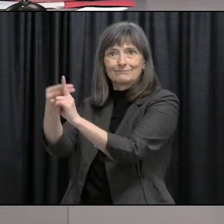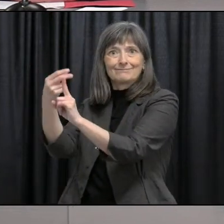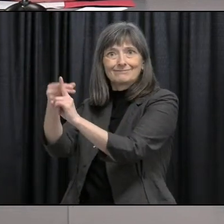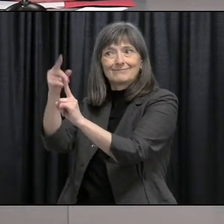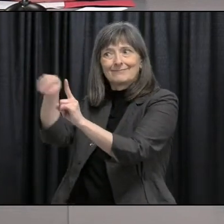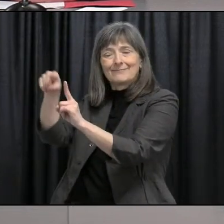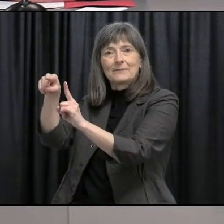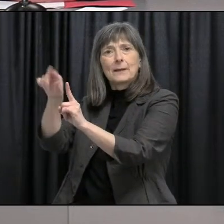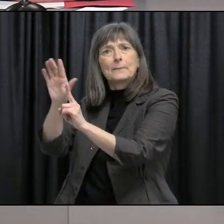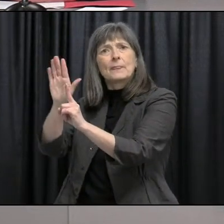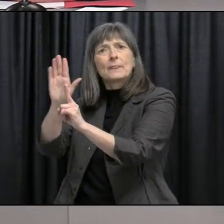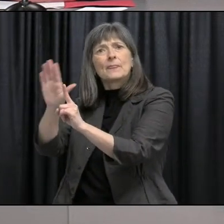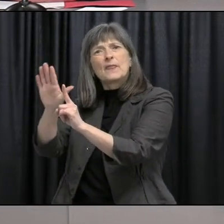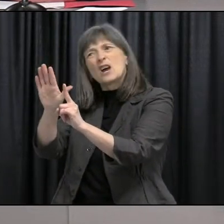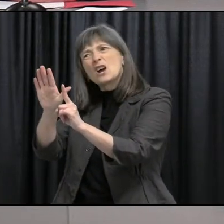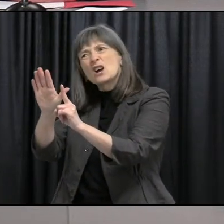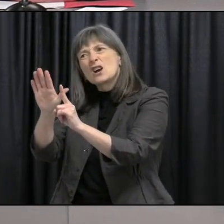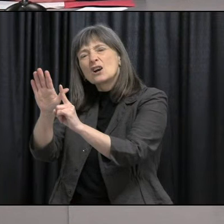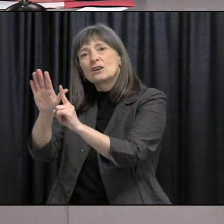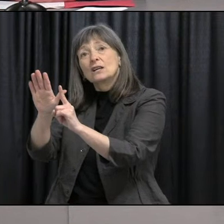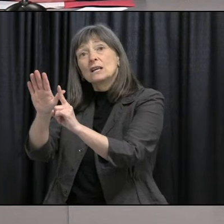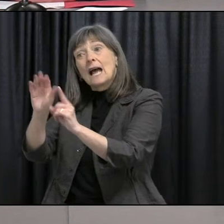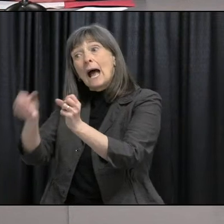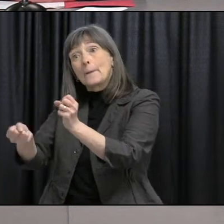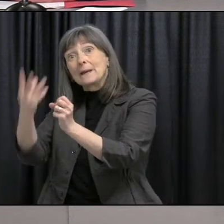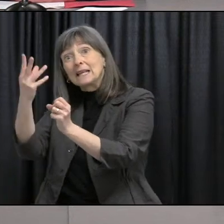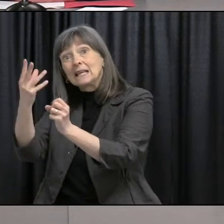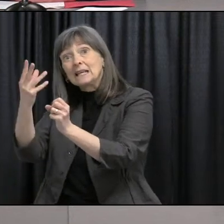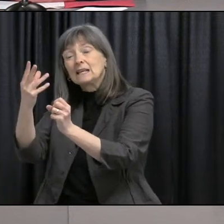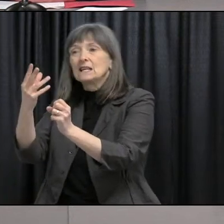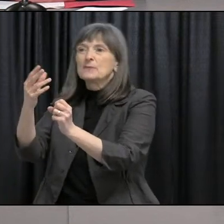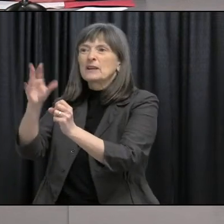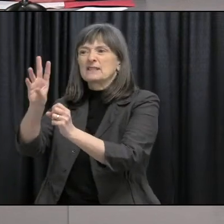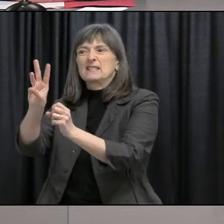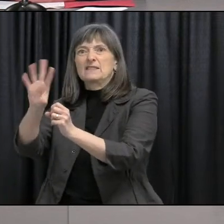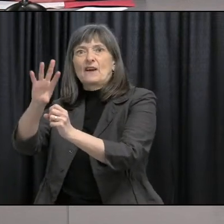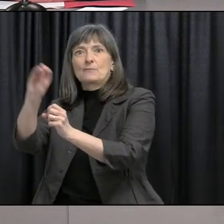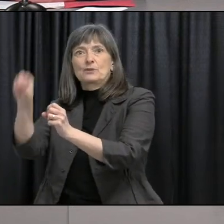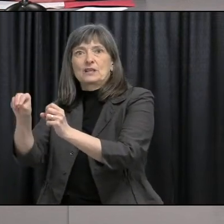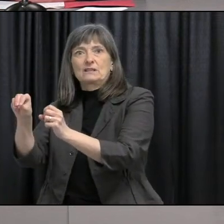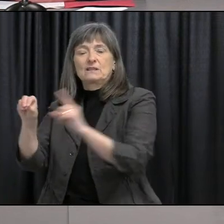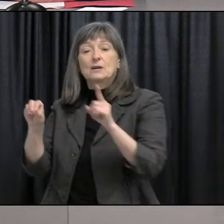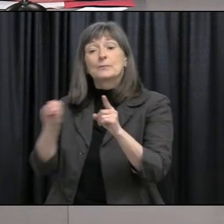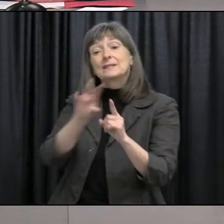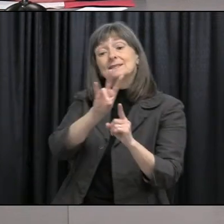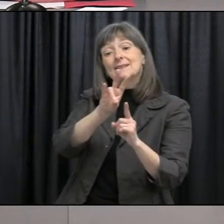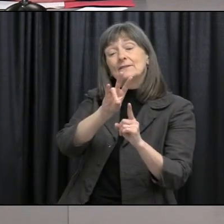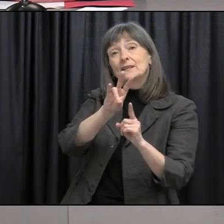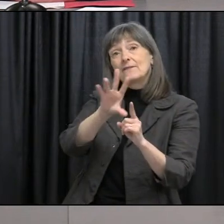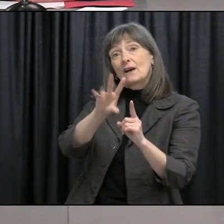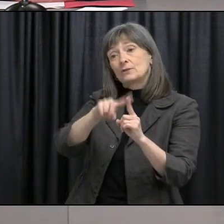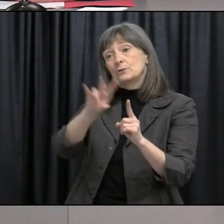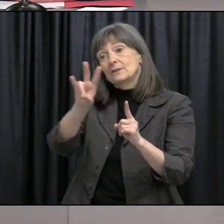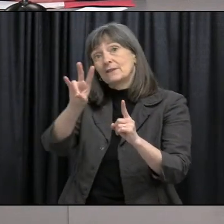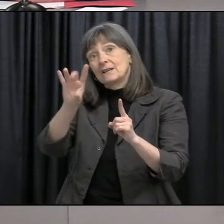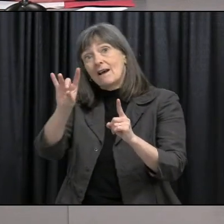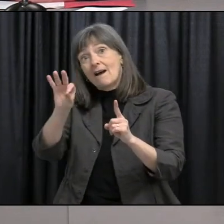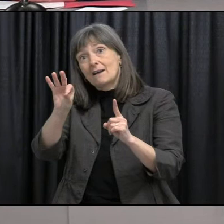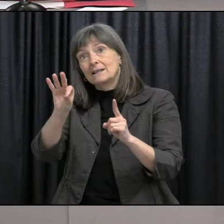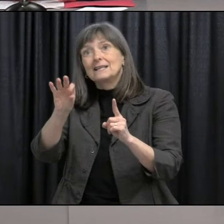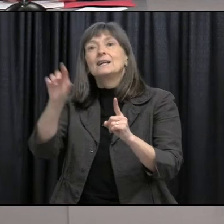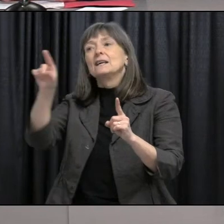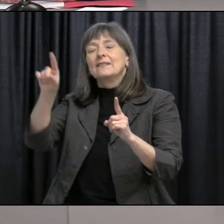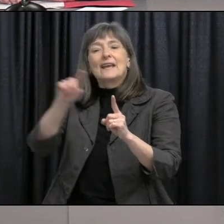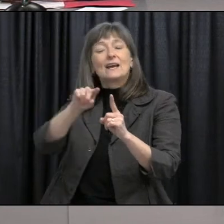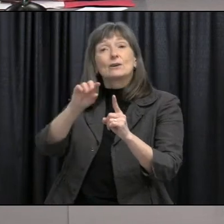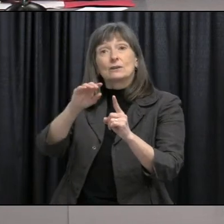but yet their vaccination rate is about 10% lower than the 75 to 79-year-old group. Is that a concern, and is anything being